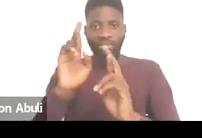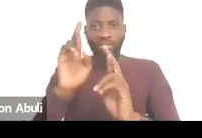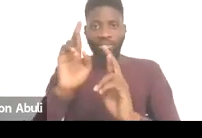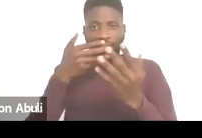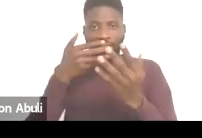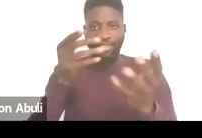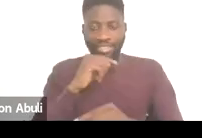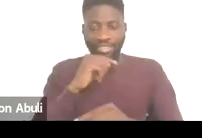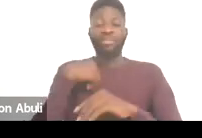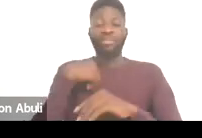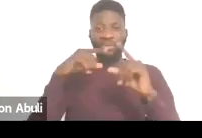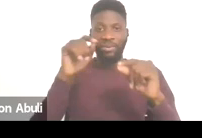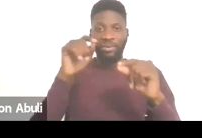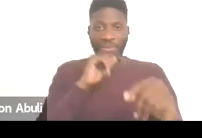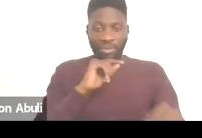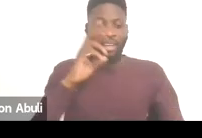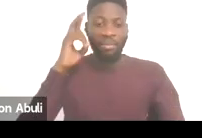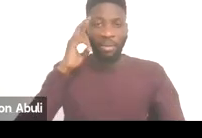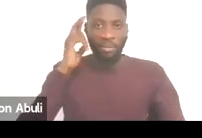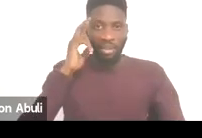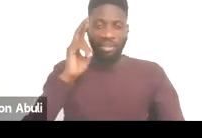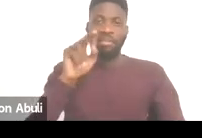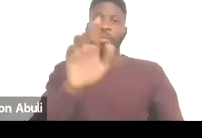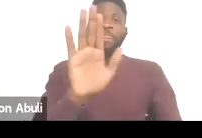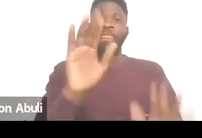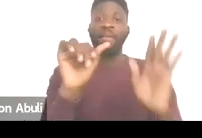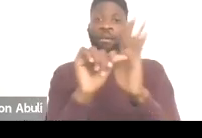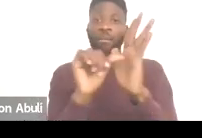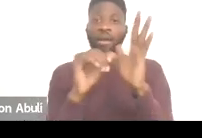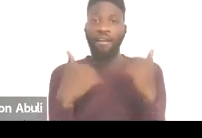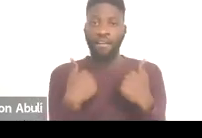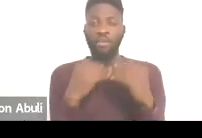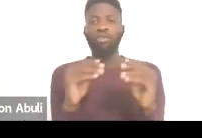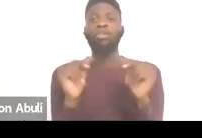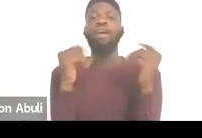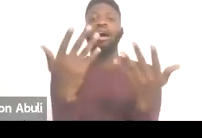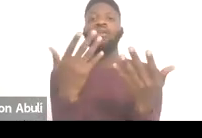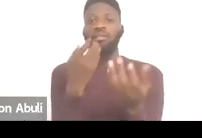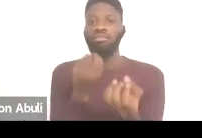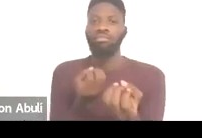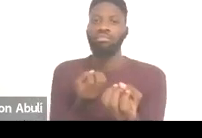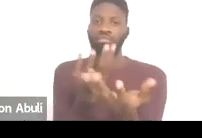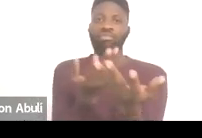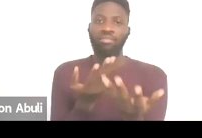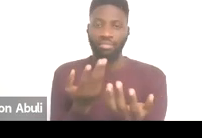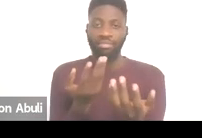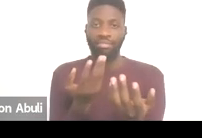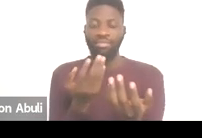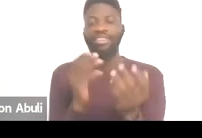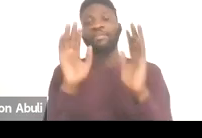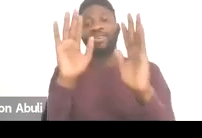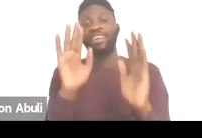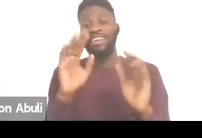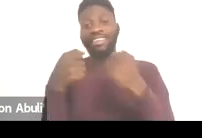always remember to bring solutions to your problems. Important to bring, if you have a challenge